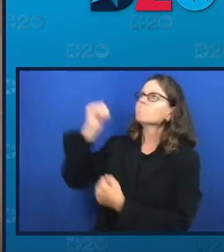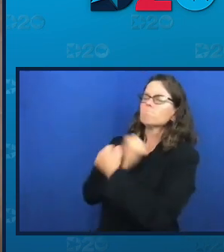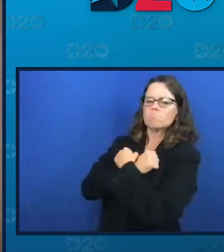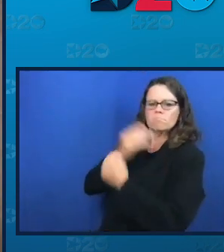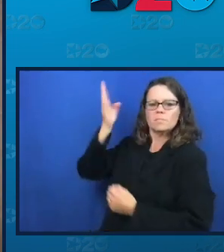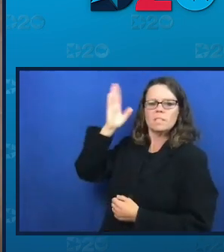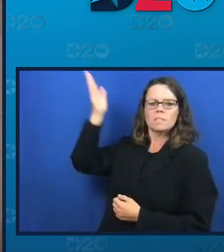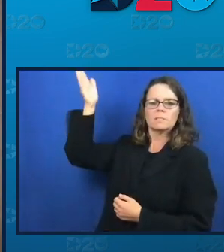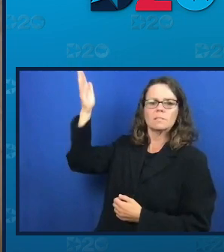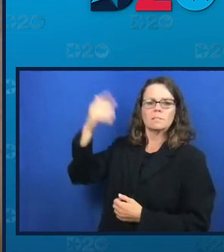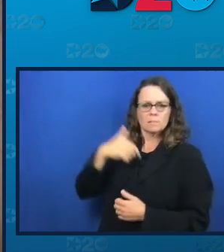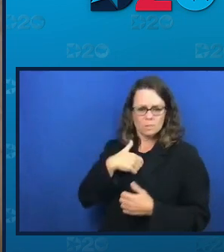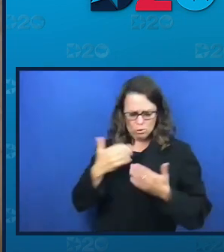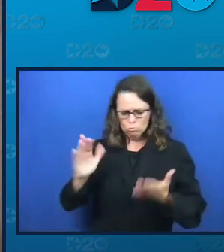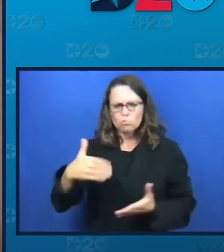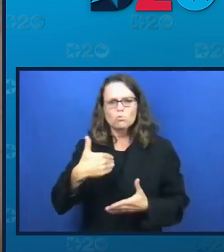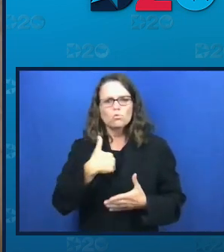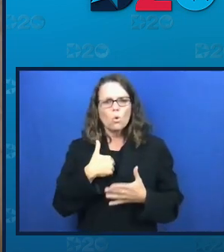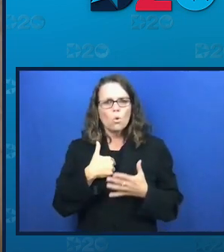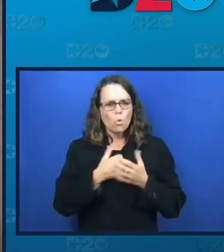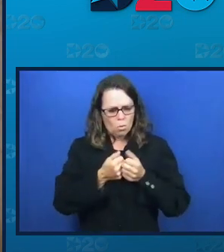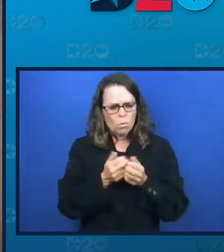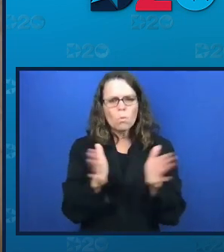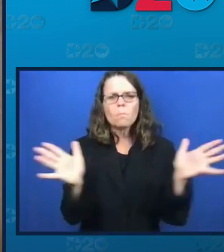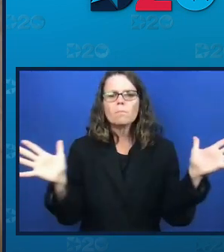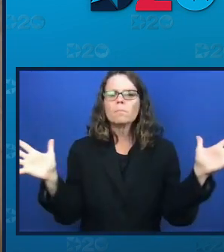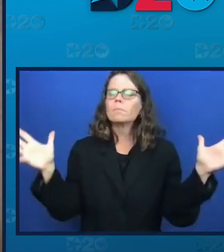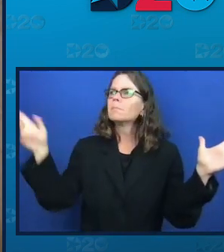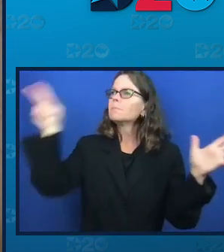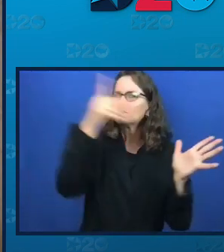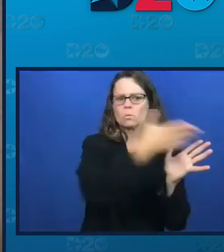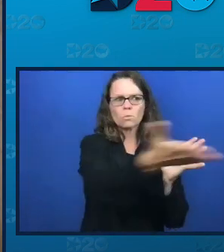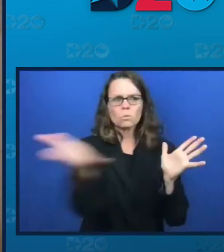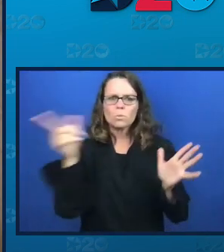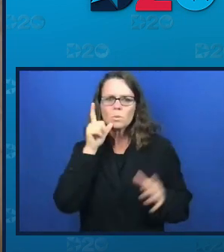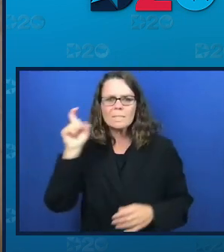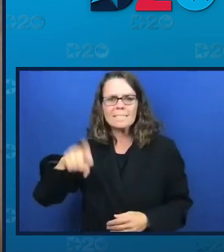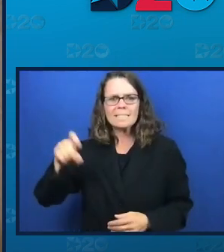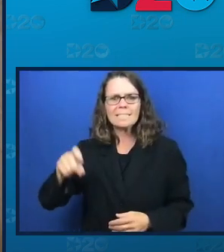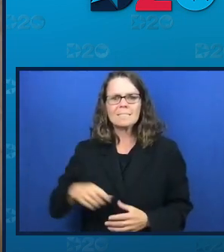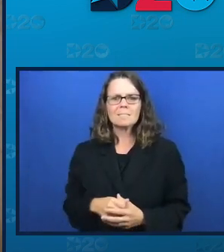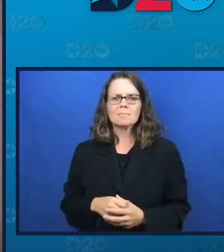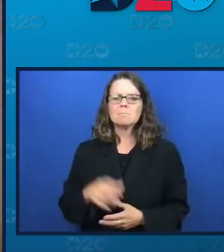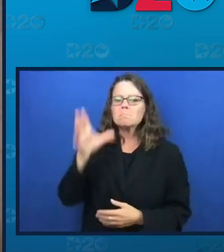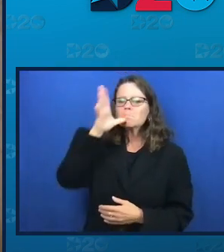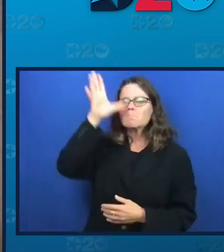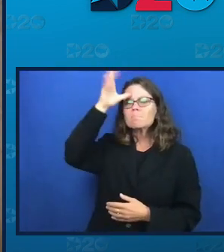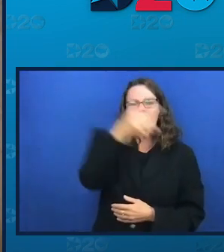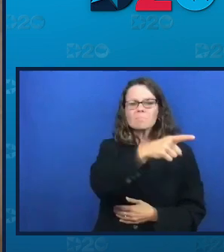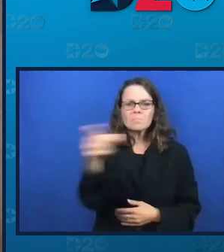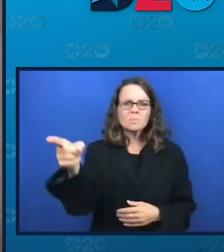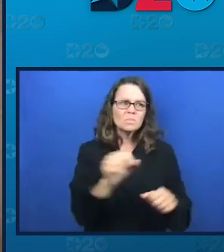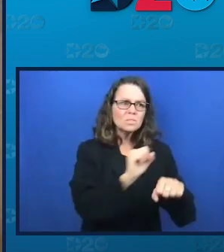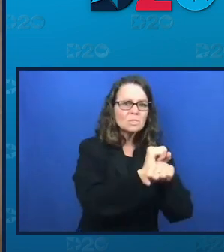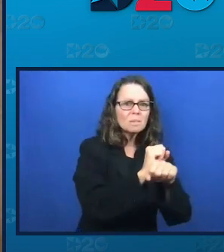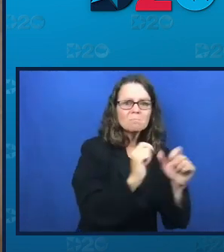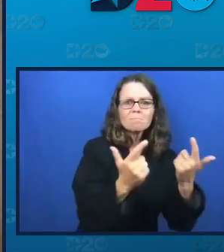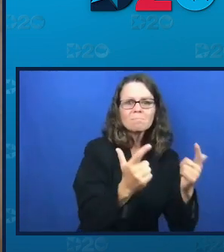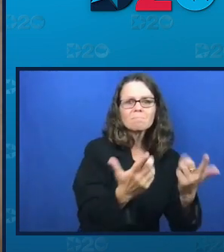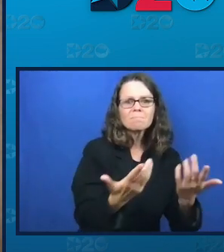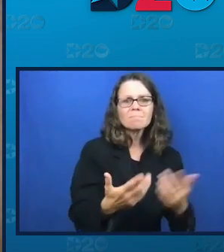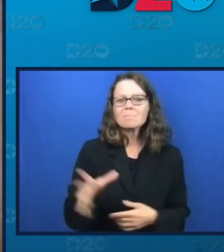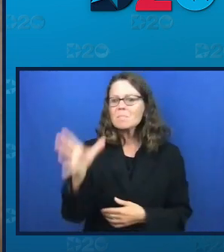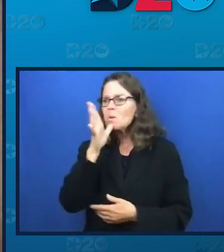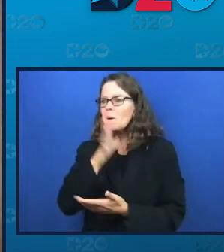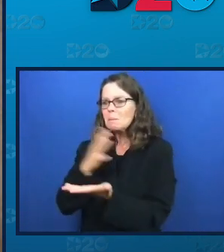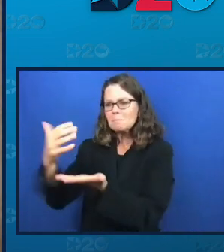parent worried about feeding his or her children. The woman who is underpaid, harassed, or abused. The black